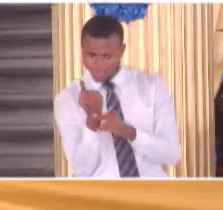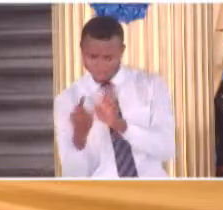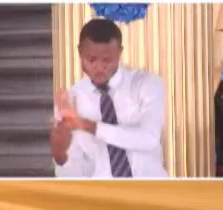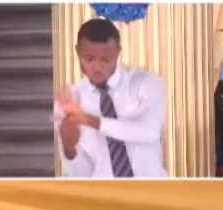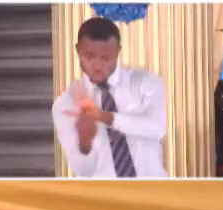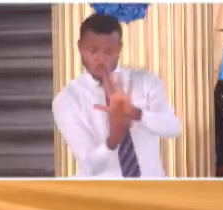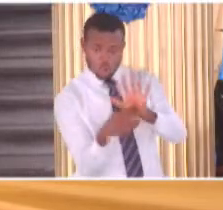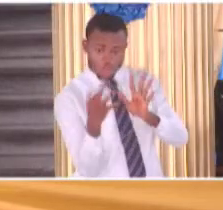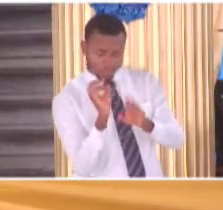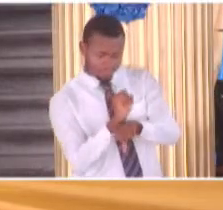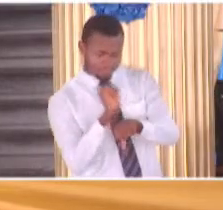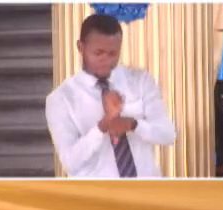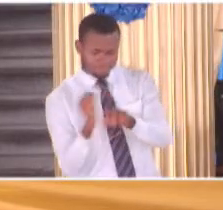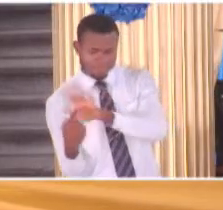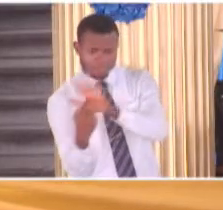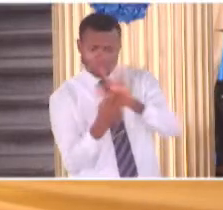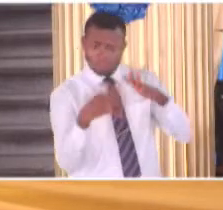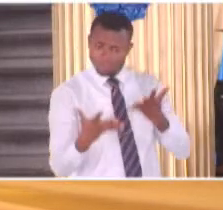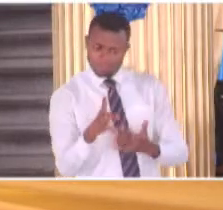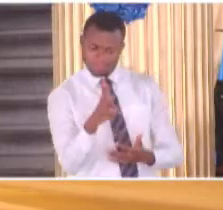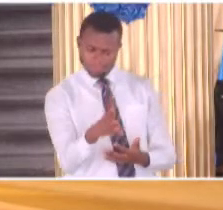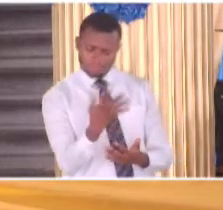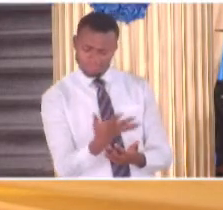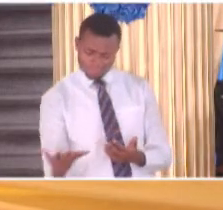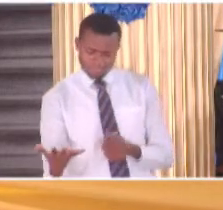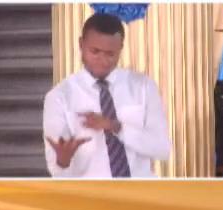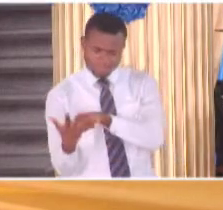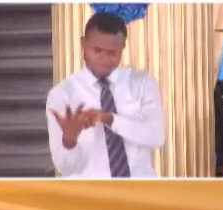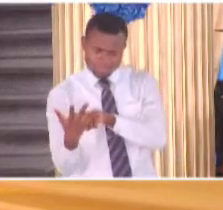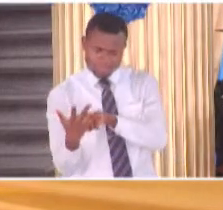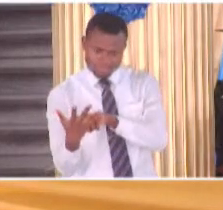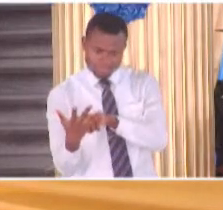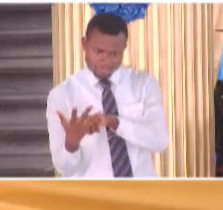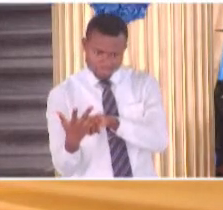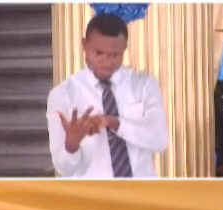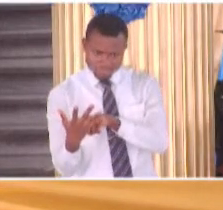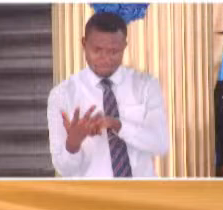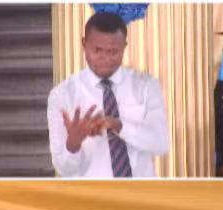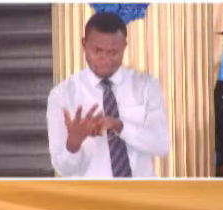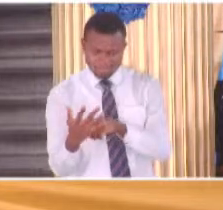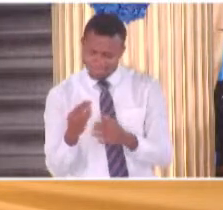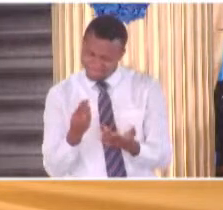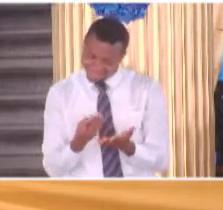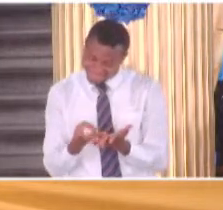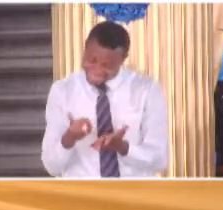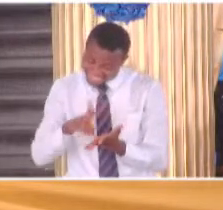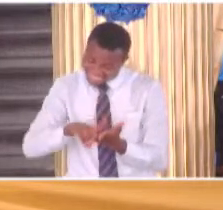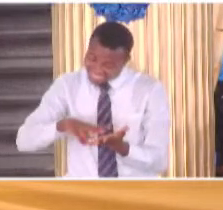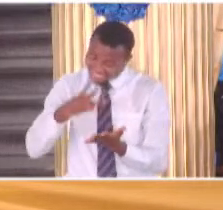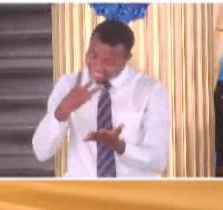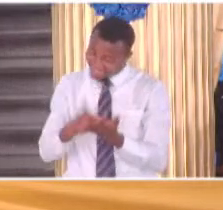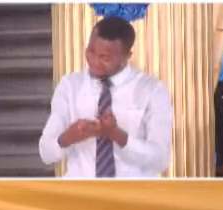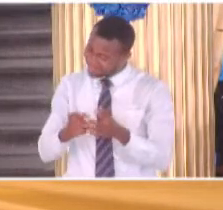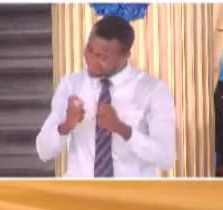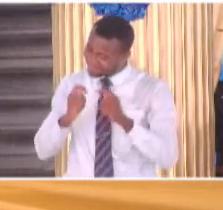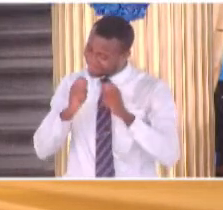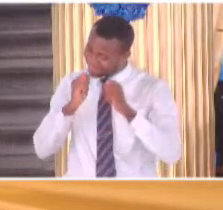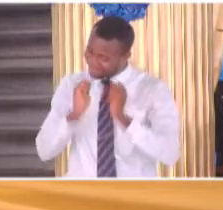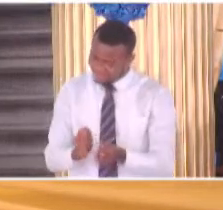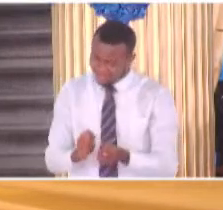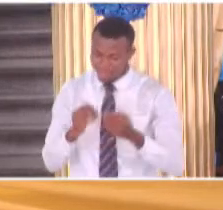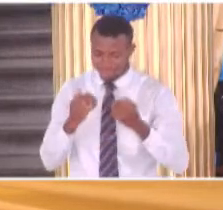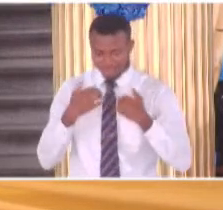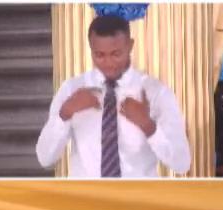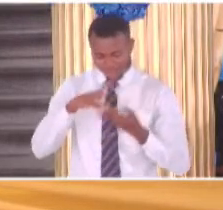work showcased 24 pieces, an inspiring testimony of the talent and potential of